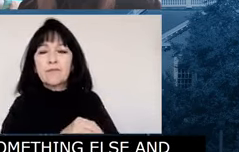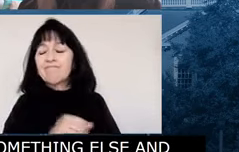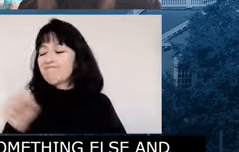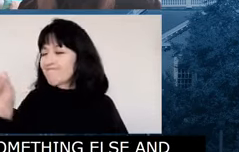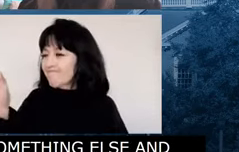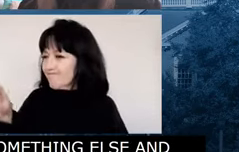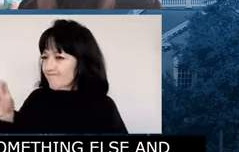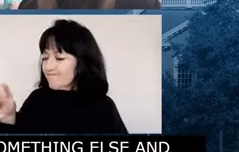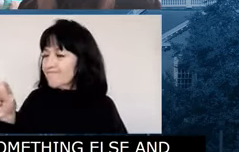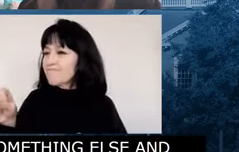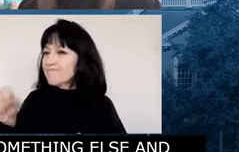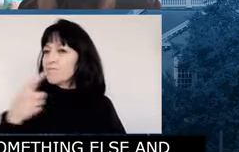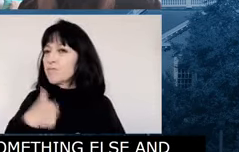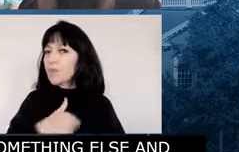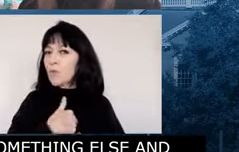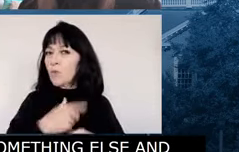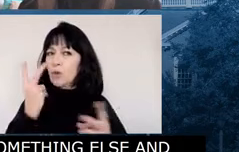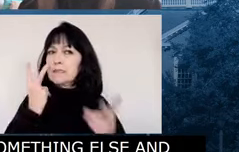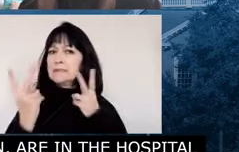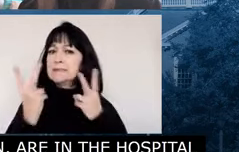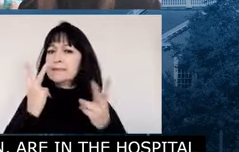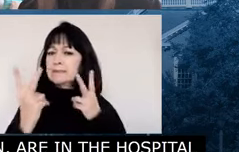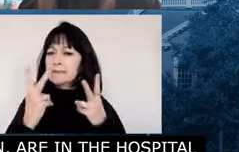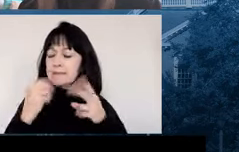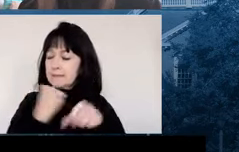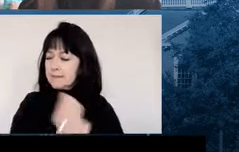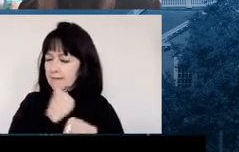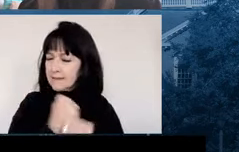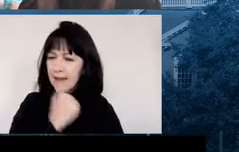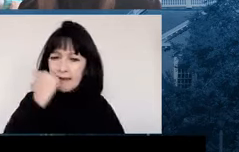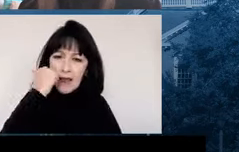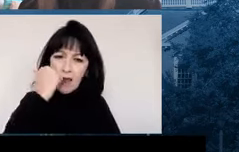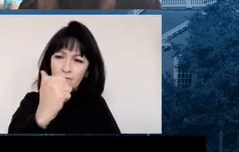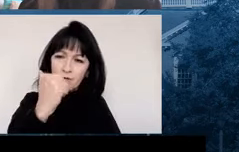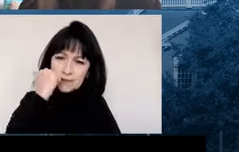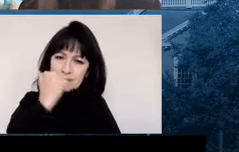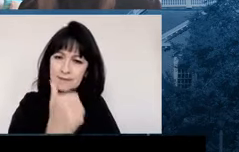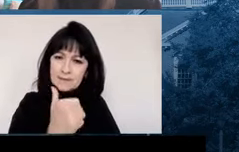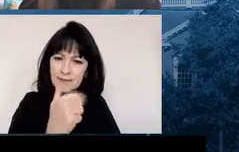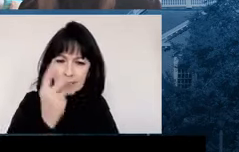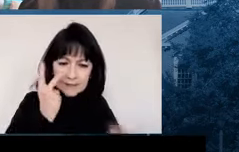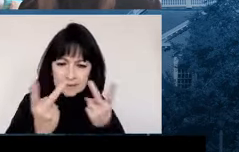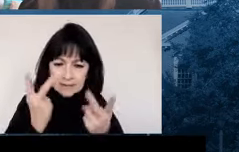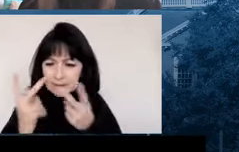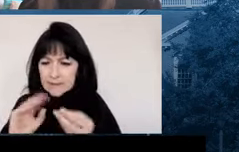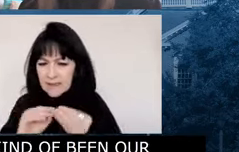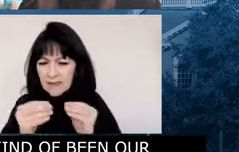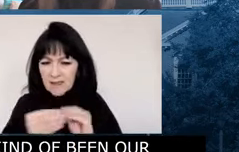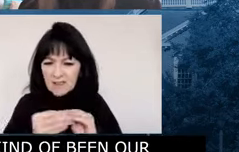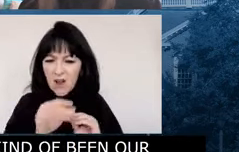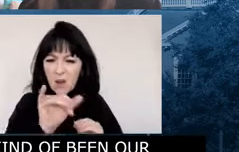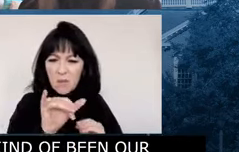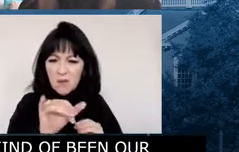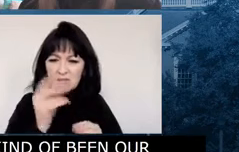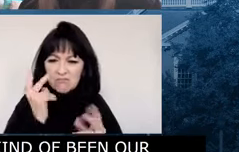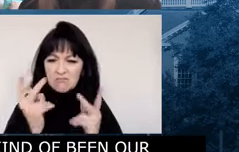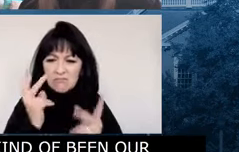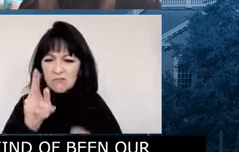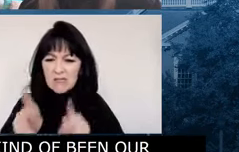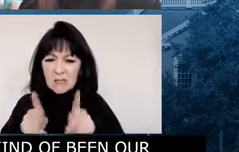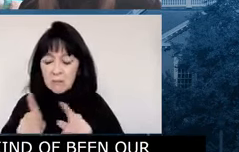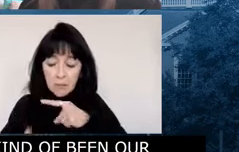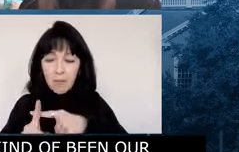watch the data every day, and we try to use the data to